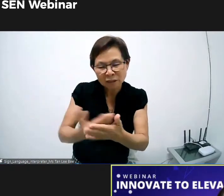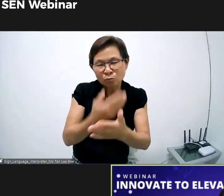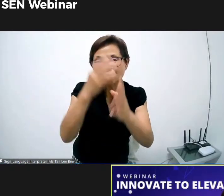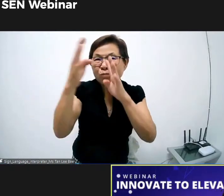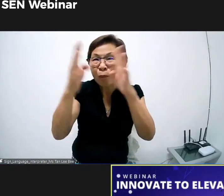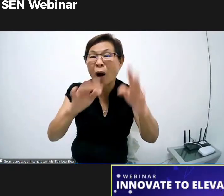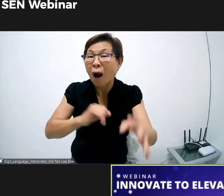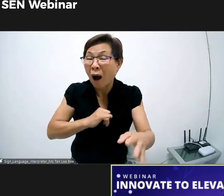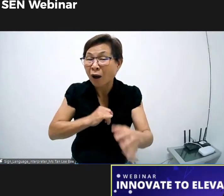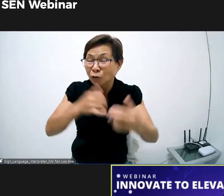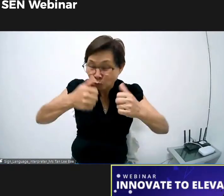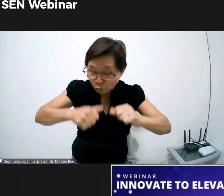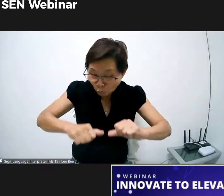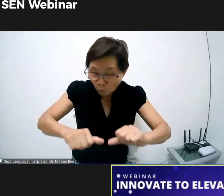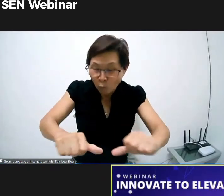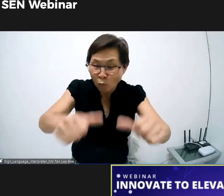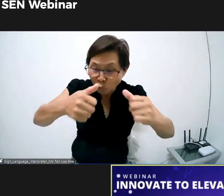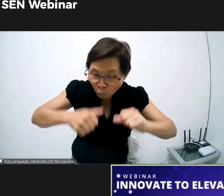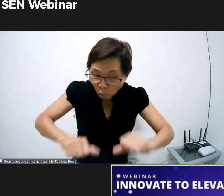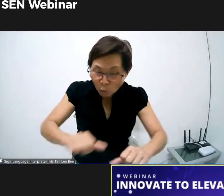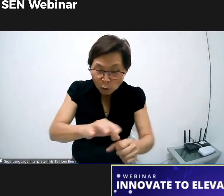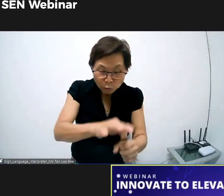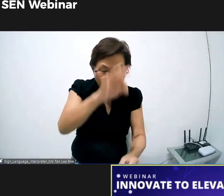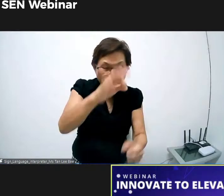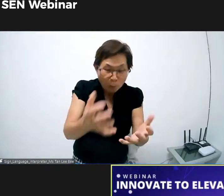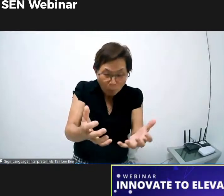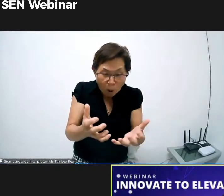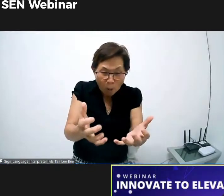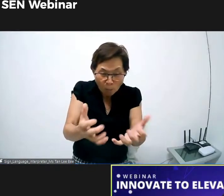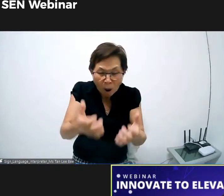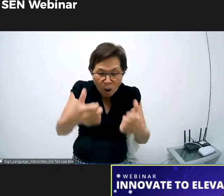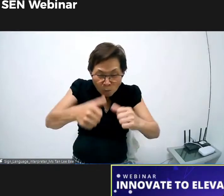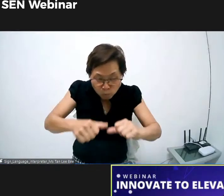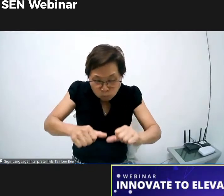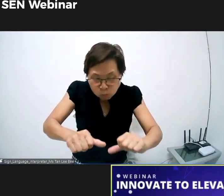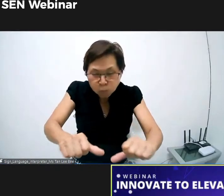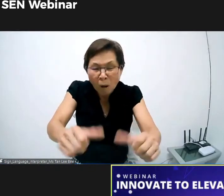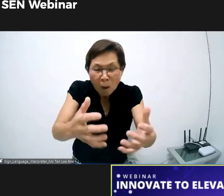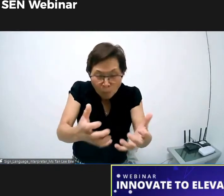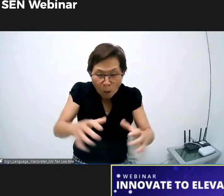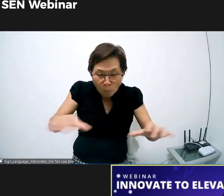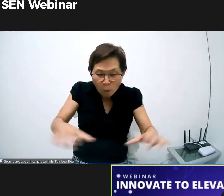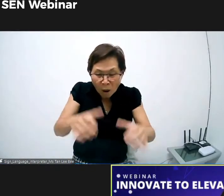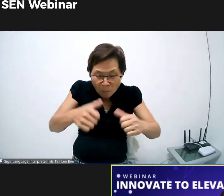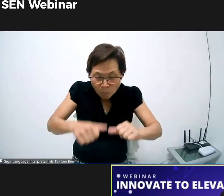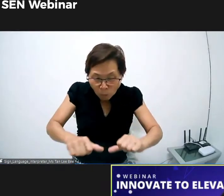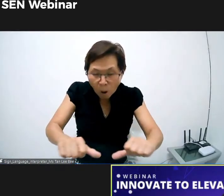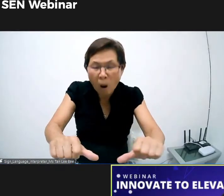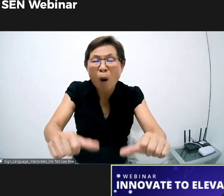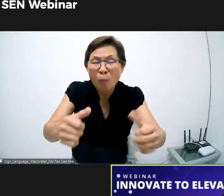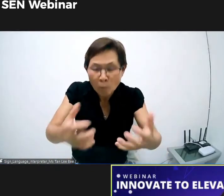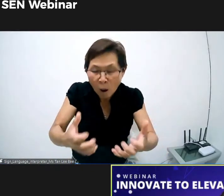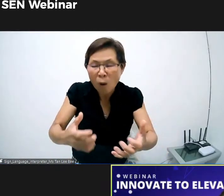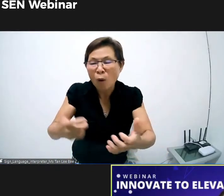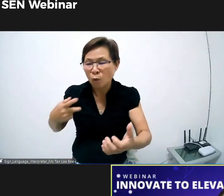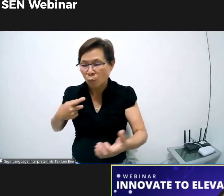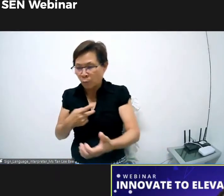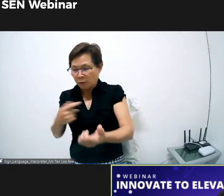to sustain the spirit, the enthusiasm of all the innovators, we have to support them. We